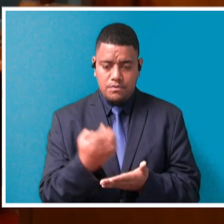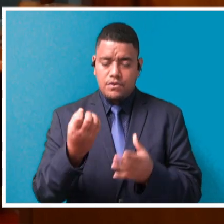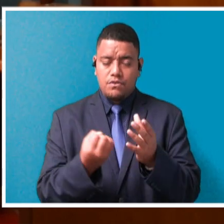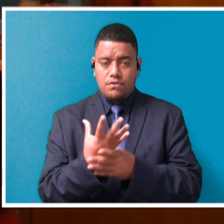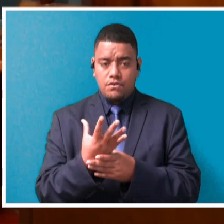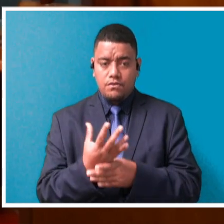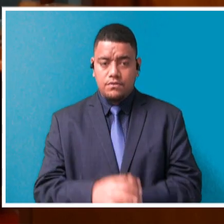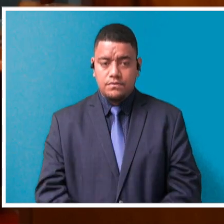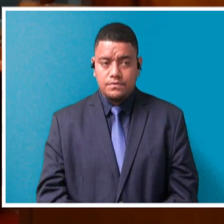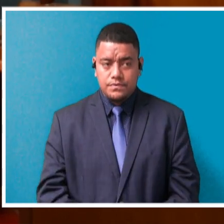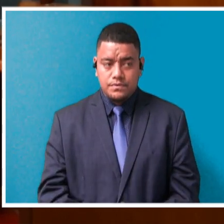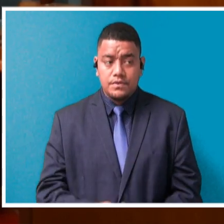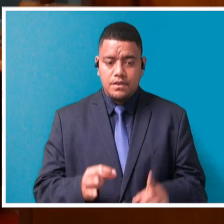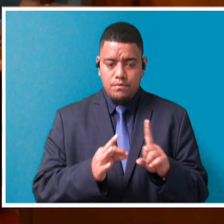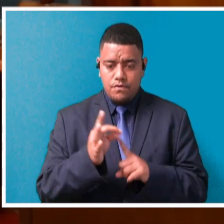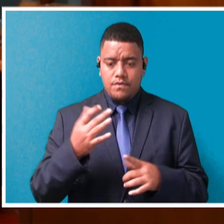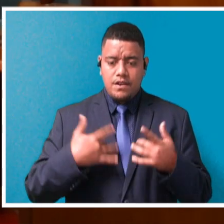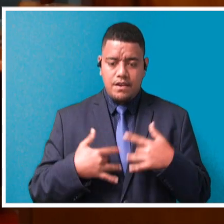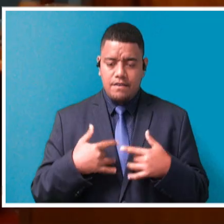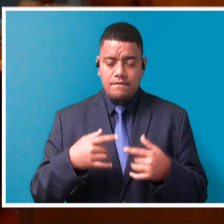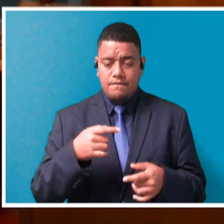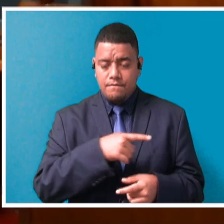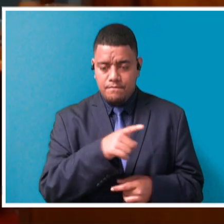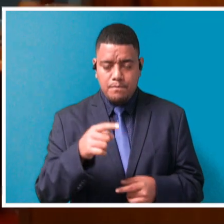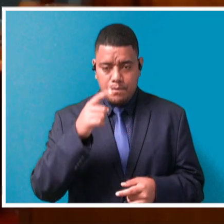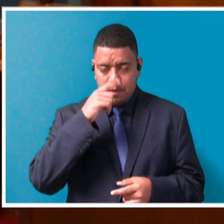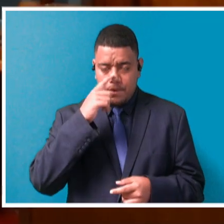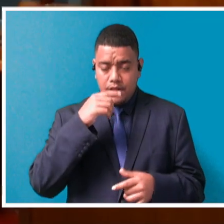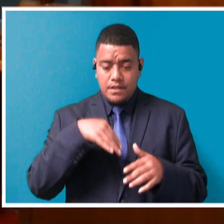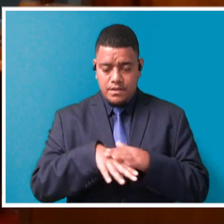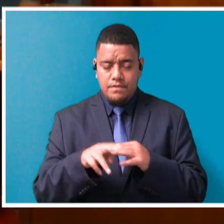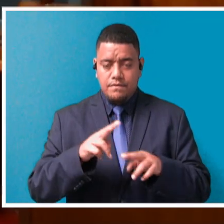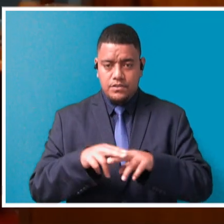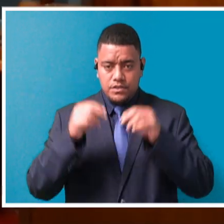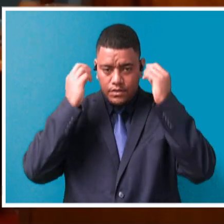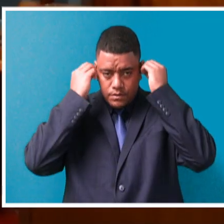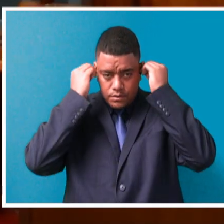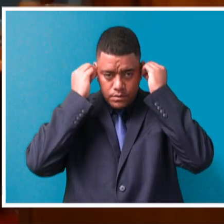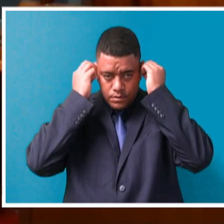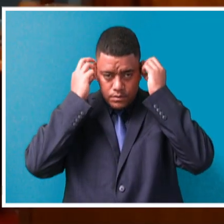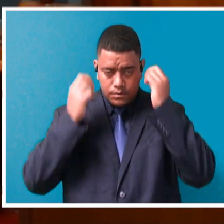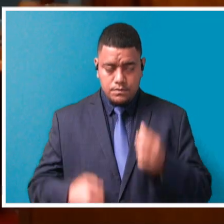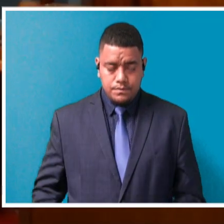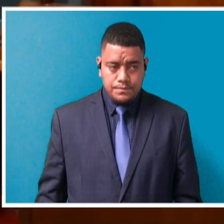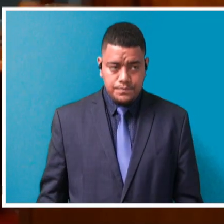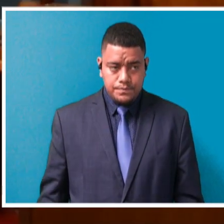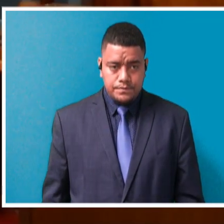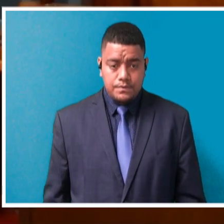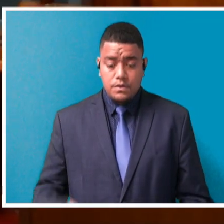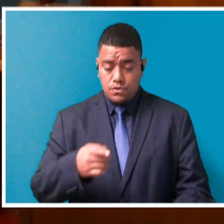opportunities and improving livelihoods across our provinces. This work